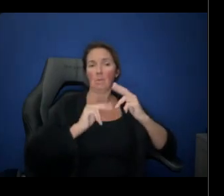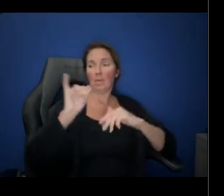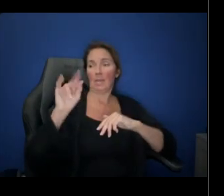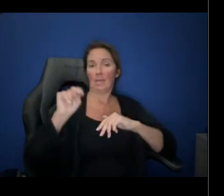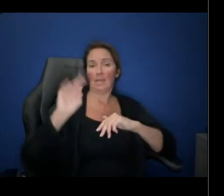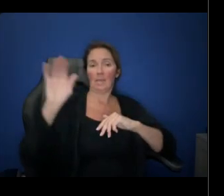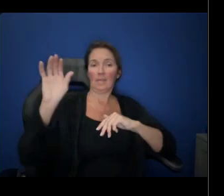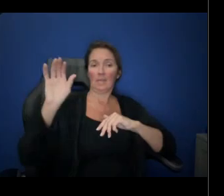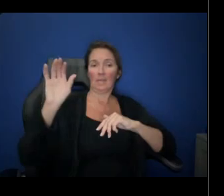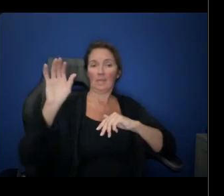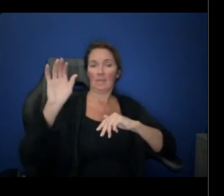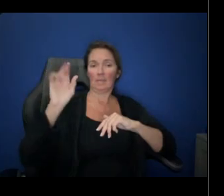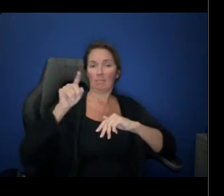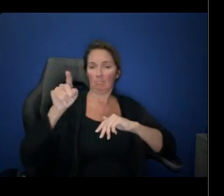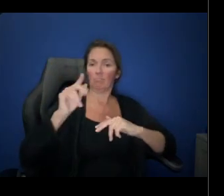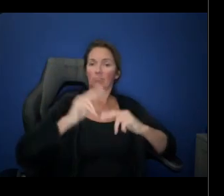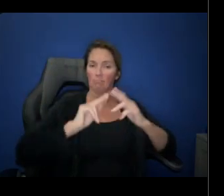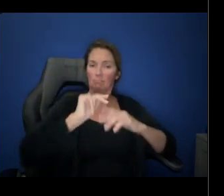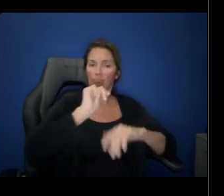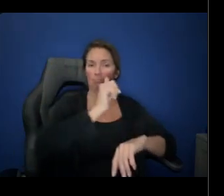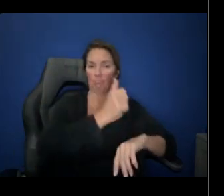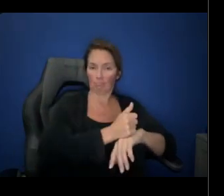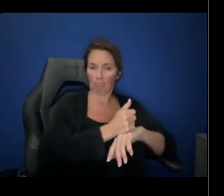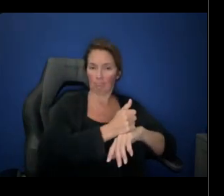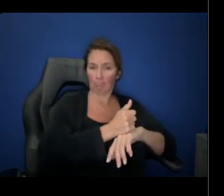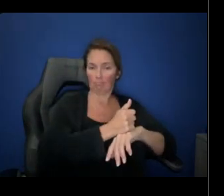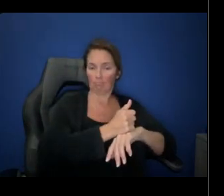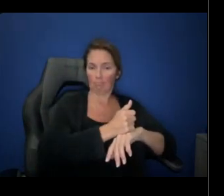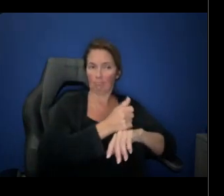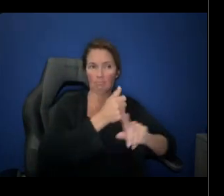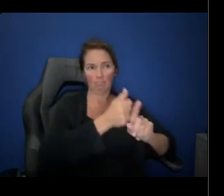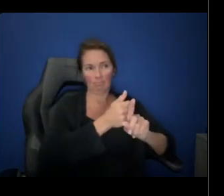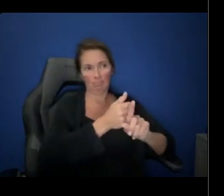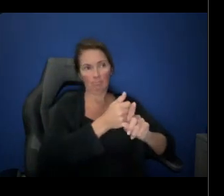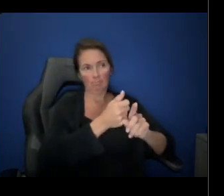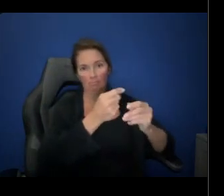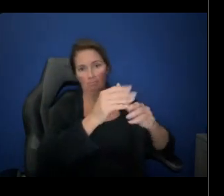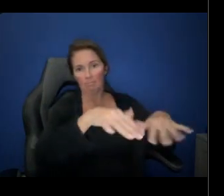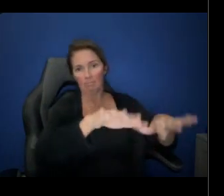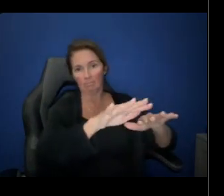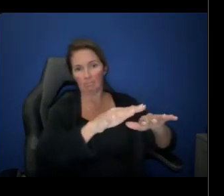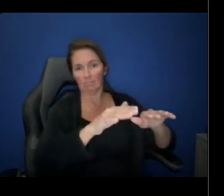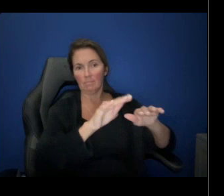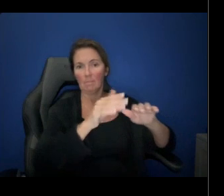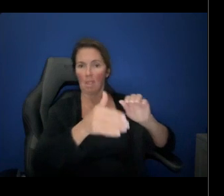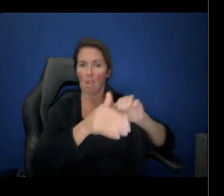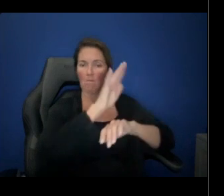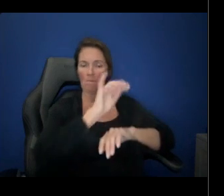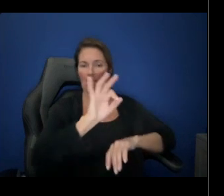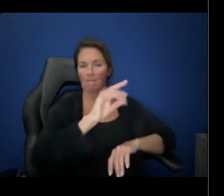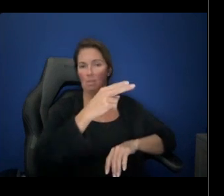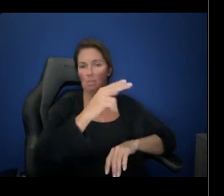Builders Inc. has designed and constructed site amenities covered by the FHA.